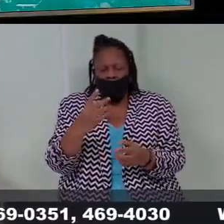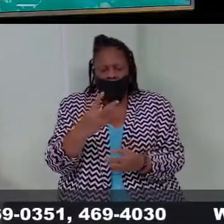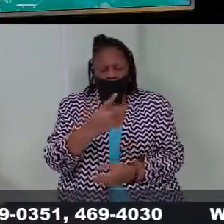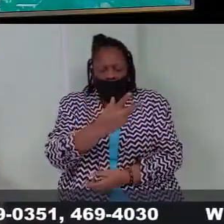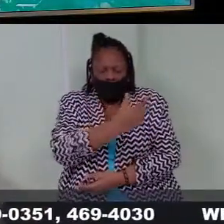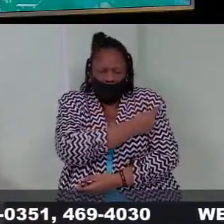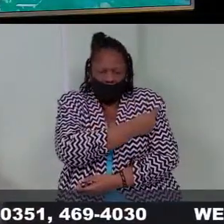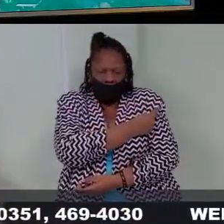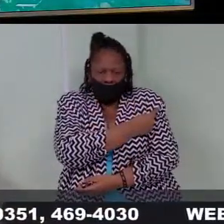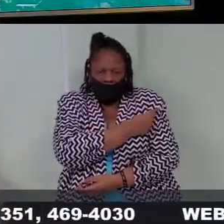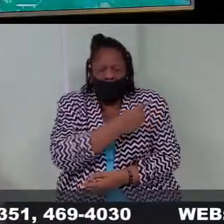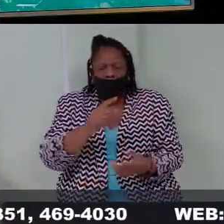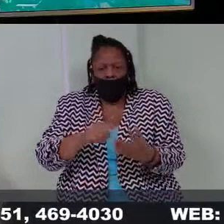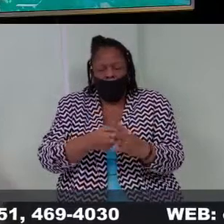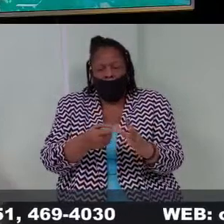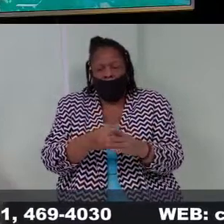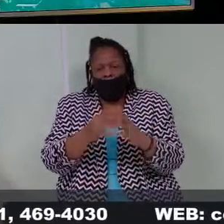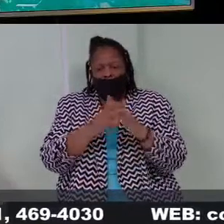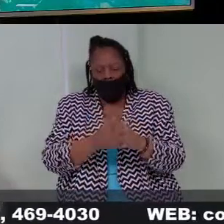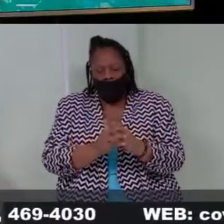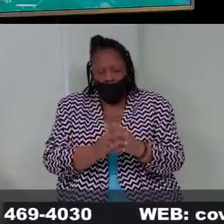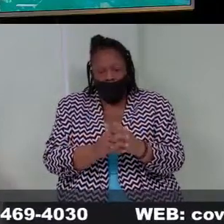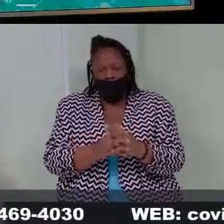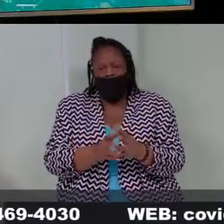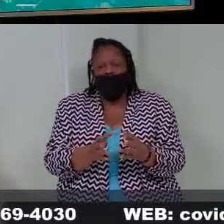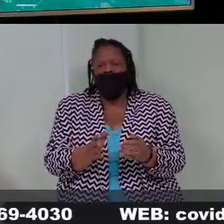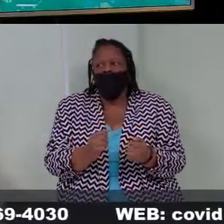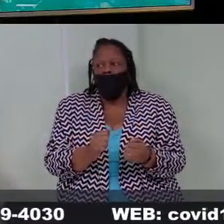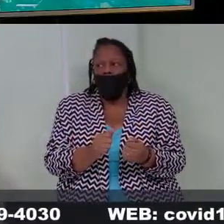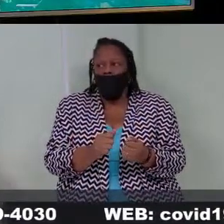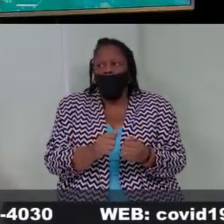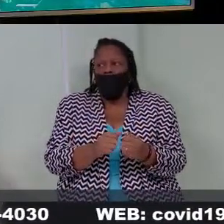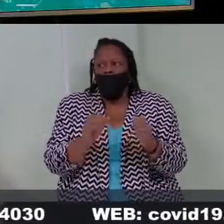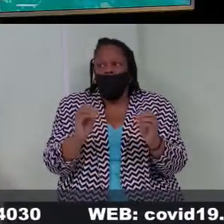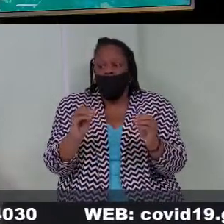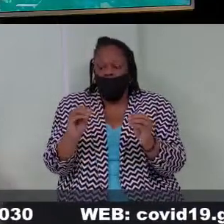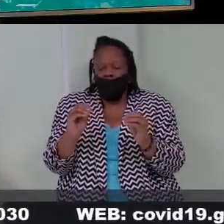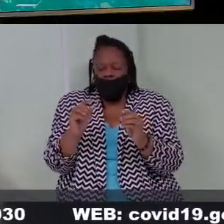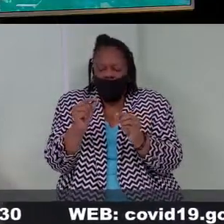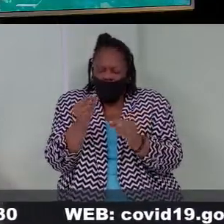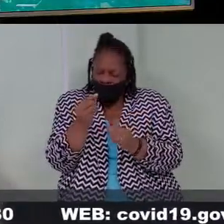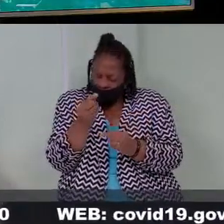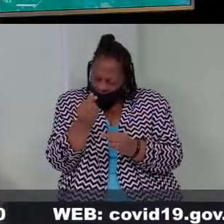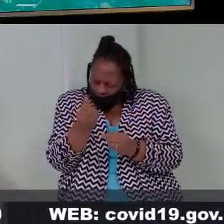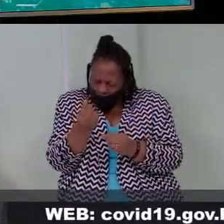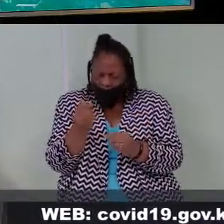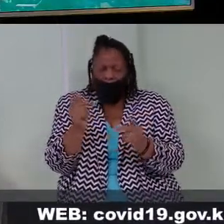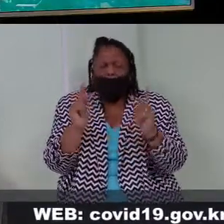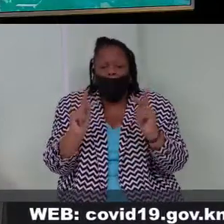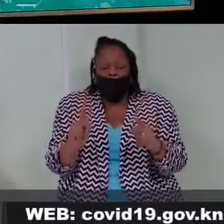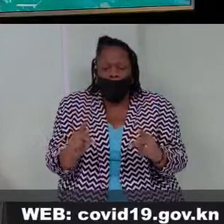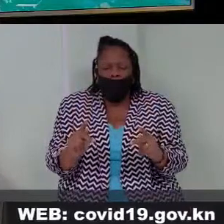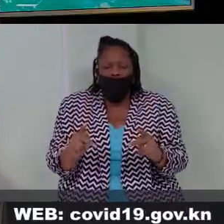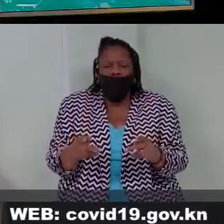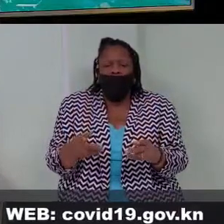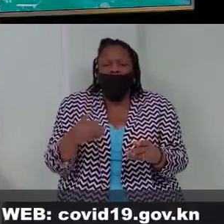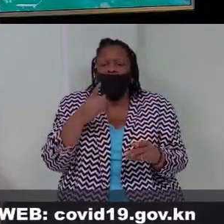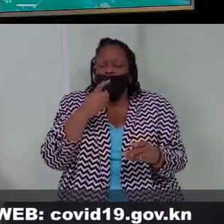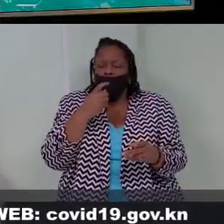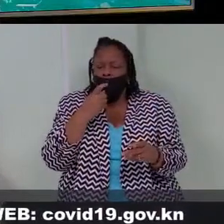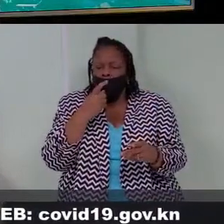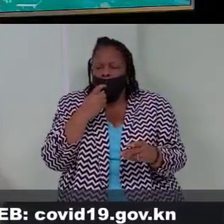USA, it was associated with a few healthcare workers who had or experienced